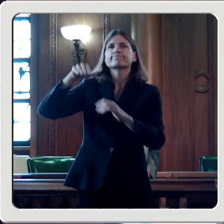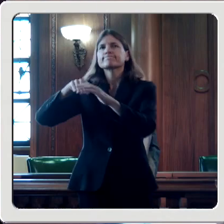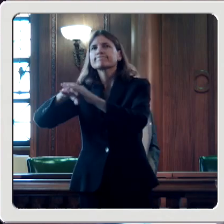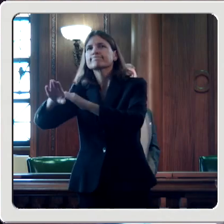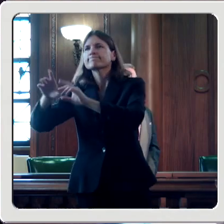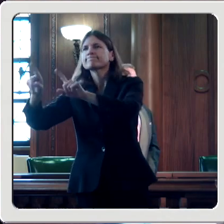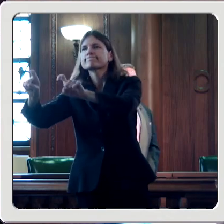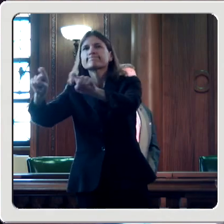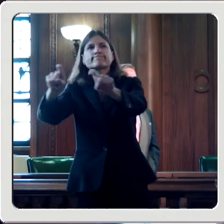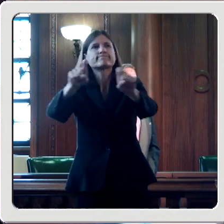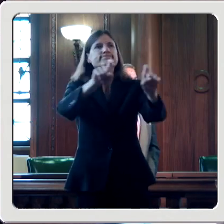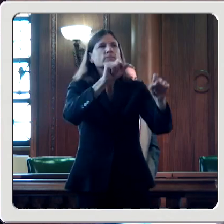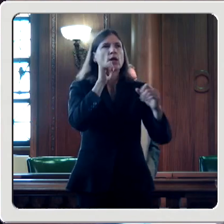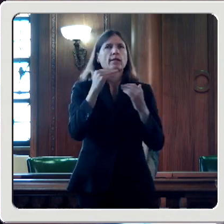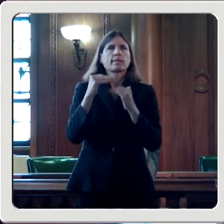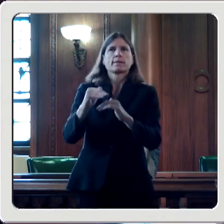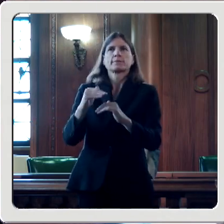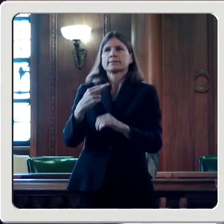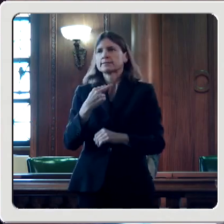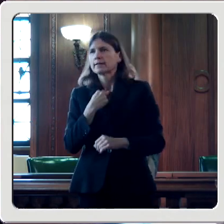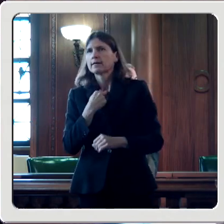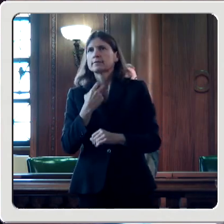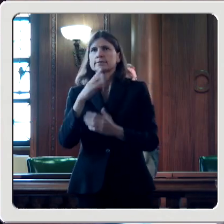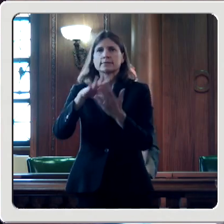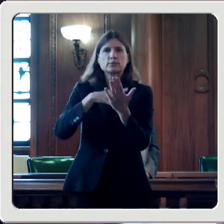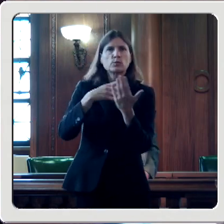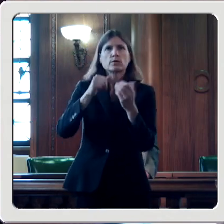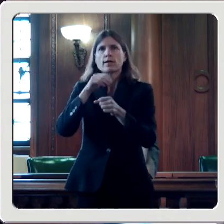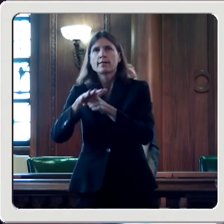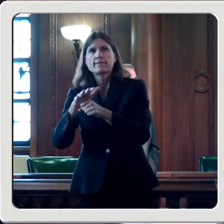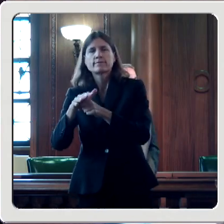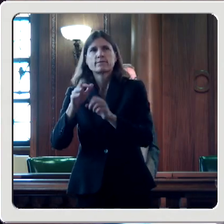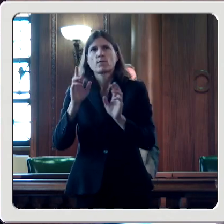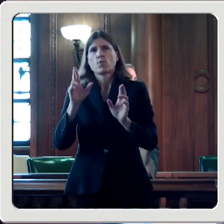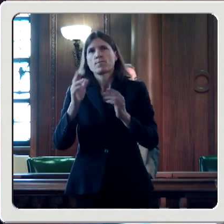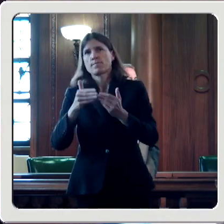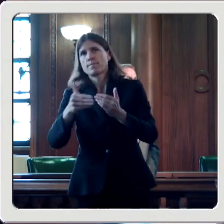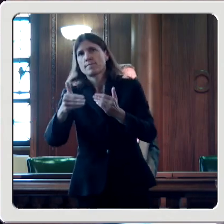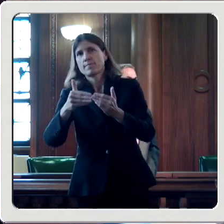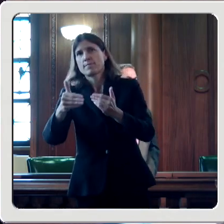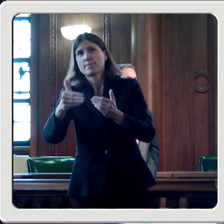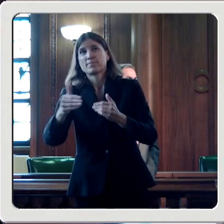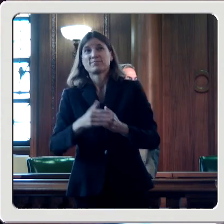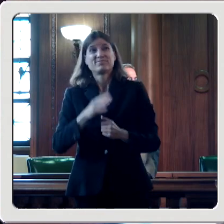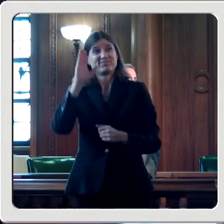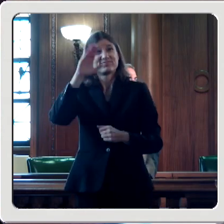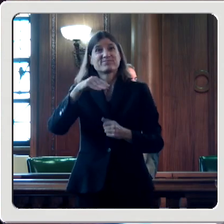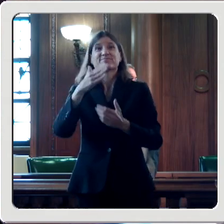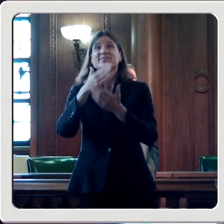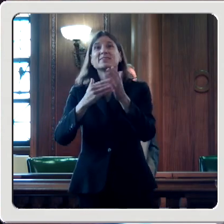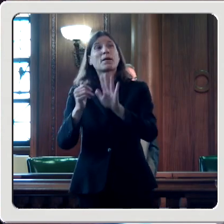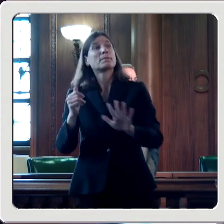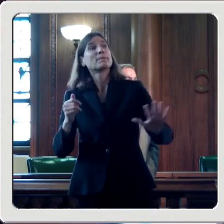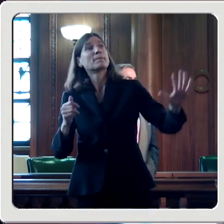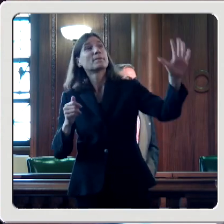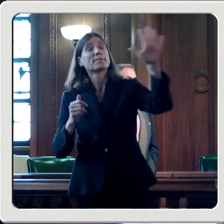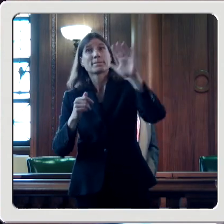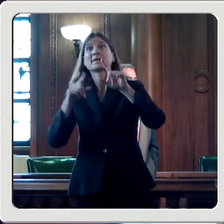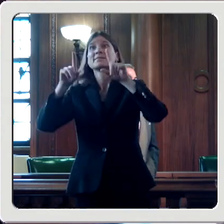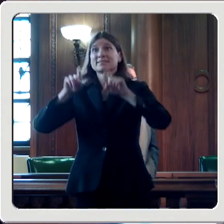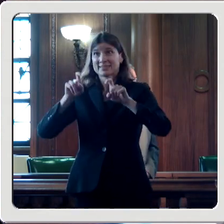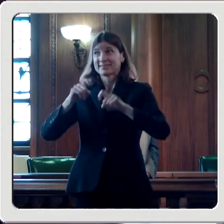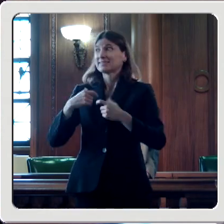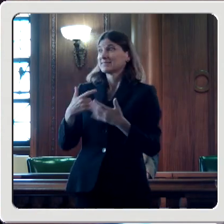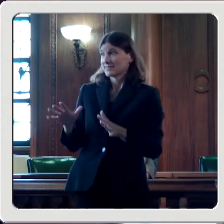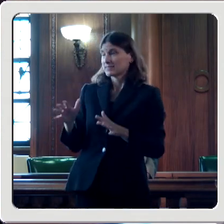reference labs are reporting turnaround times of 3 to 7 days, and the demand for testing is only going to increase. So it's